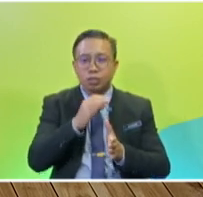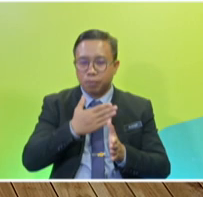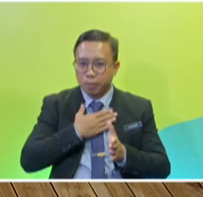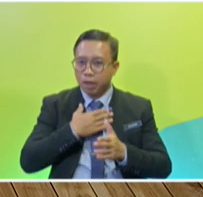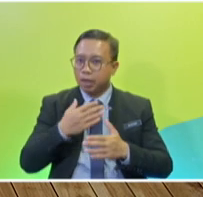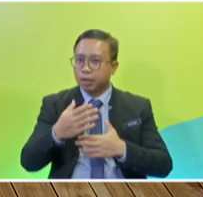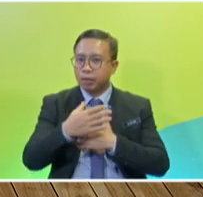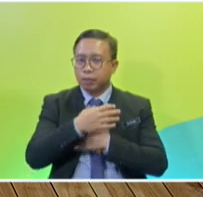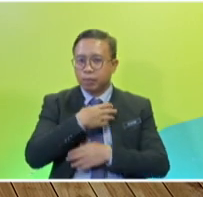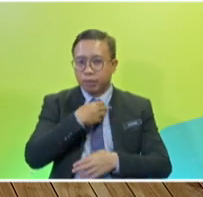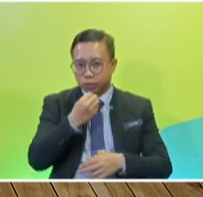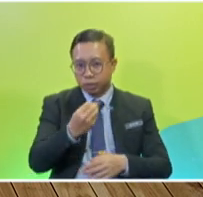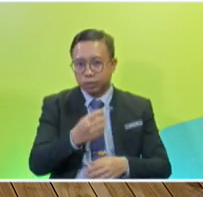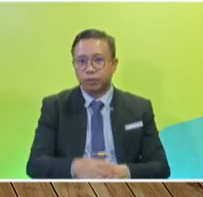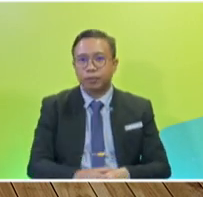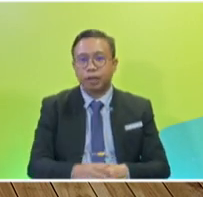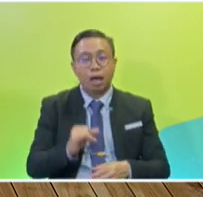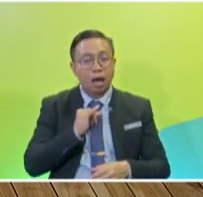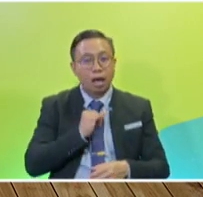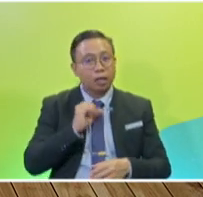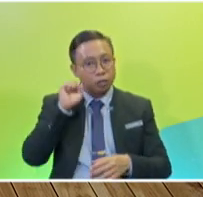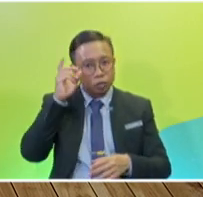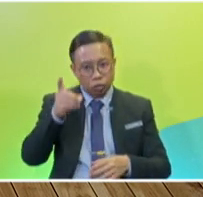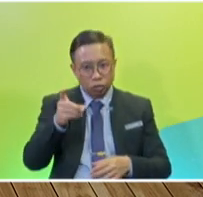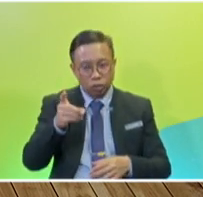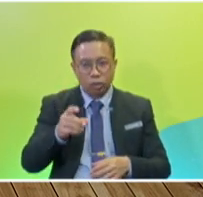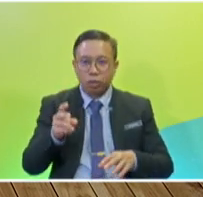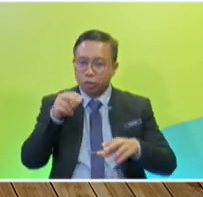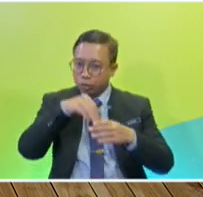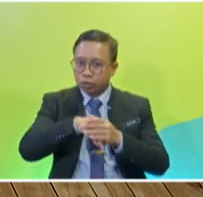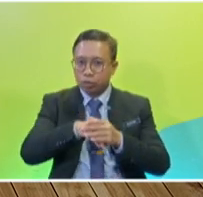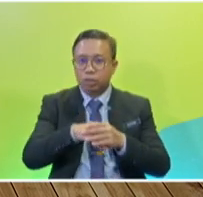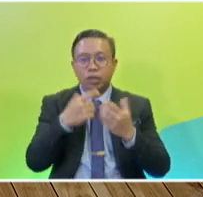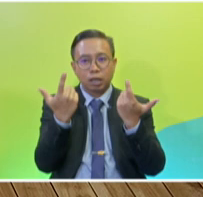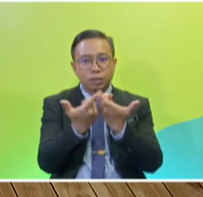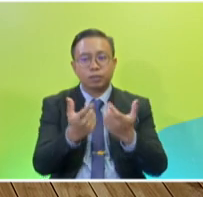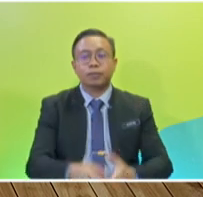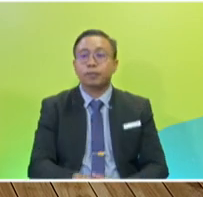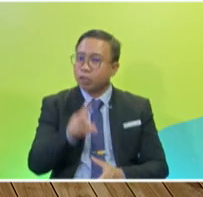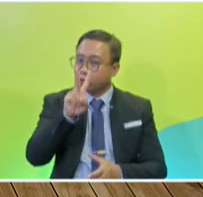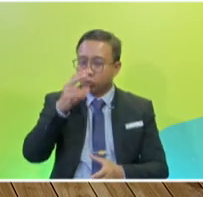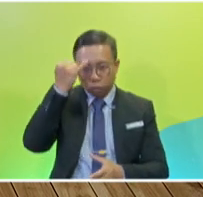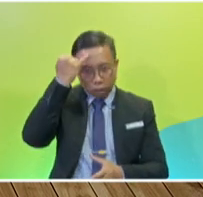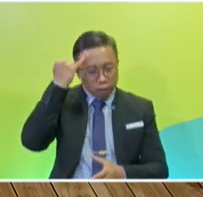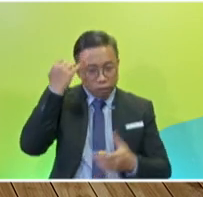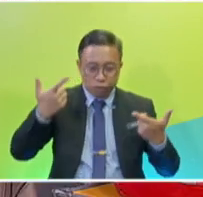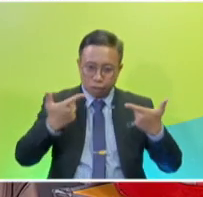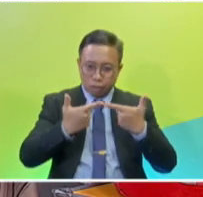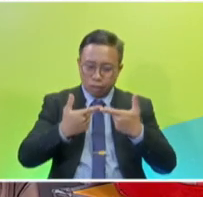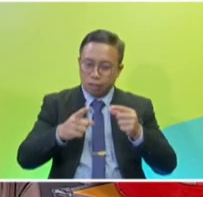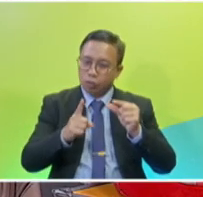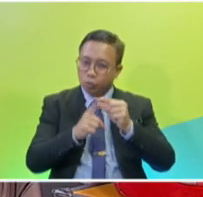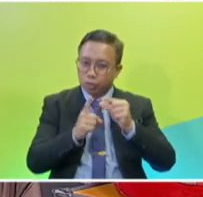I should attend more video making courses. So this is how you construct your sentence, having two ideas with linking words in